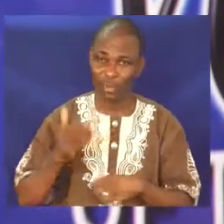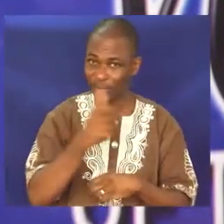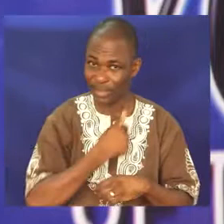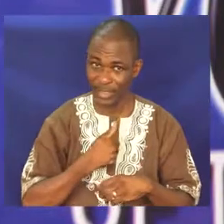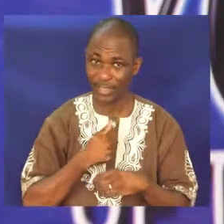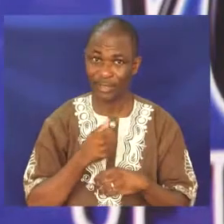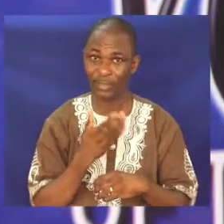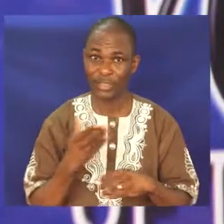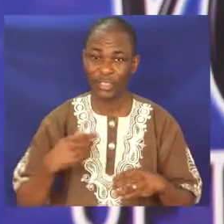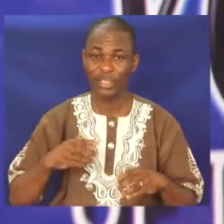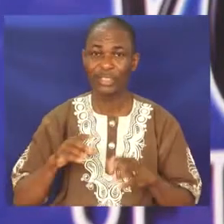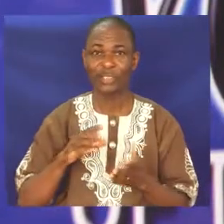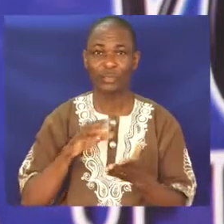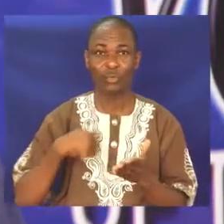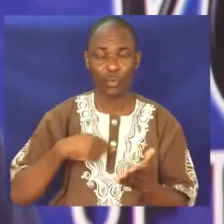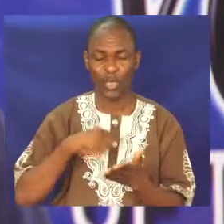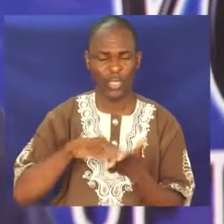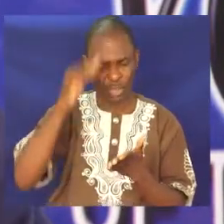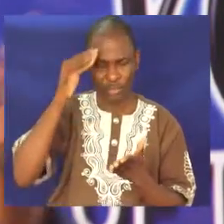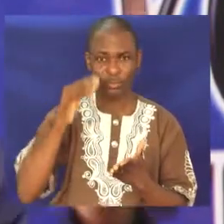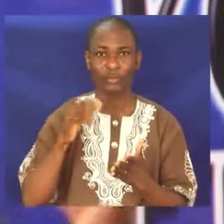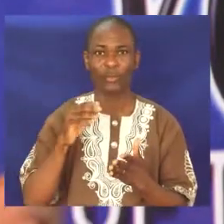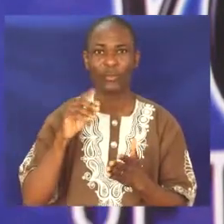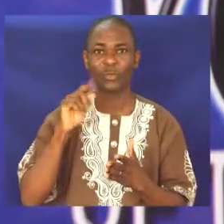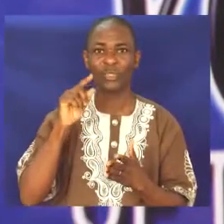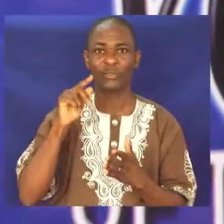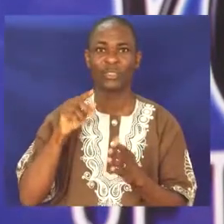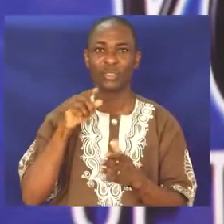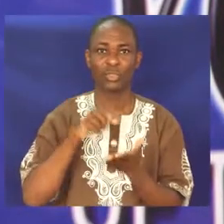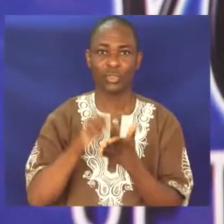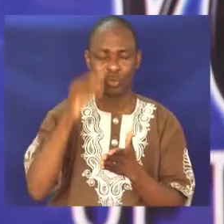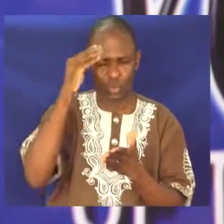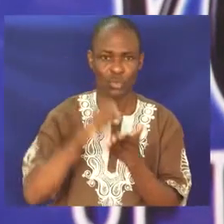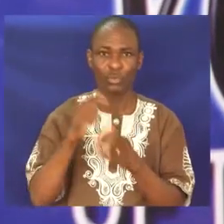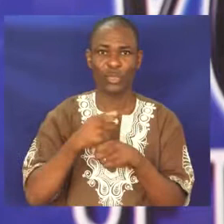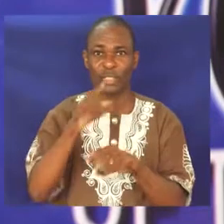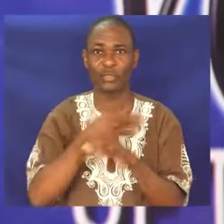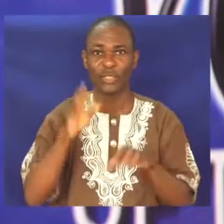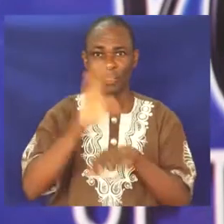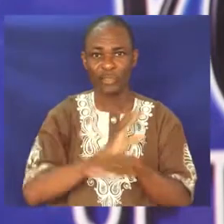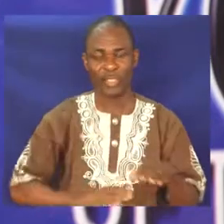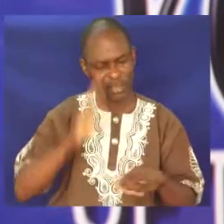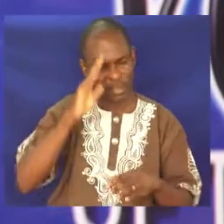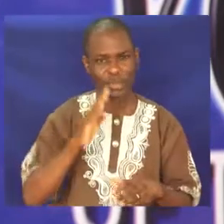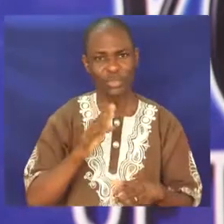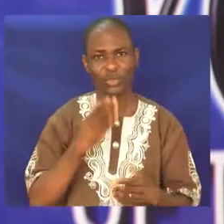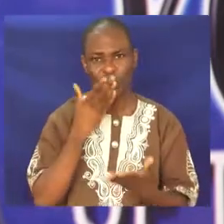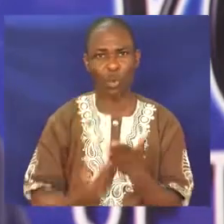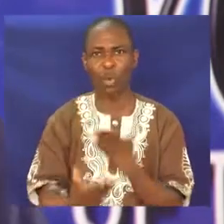be a chassis shannon song. Namube huno crano, amano crano, amamoye adeshe. The churches of Christ salute